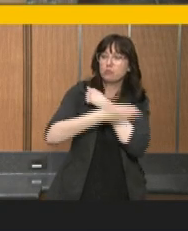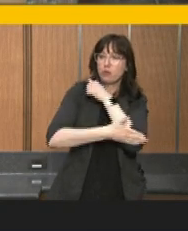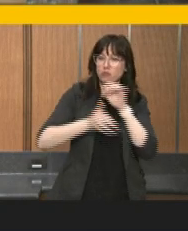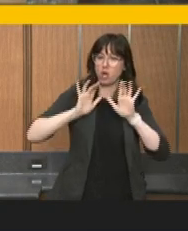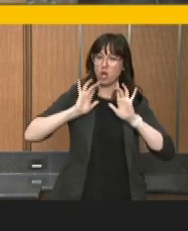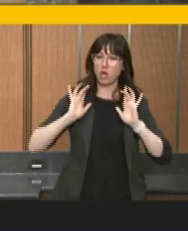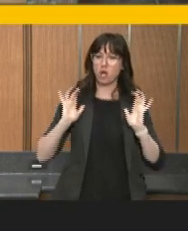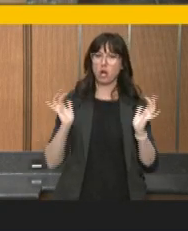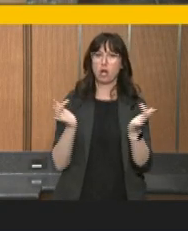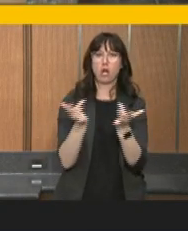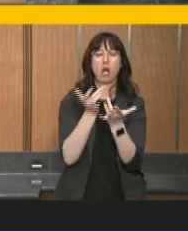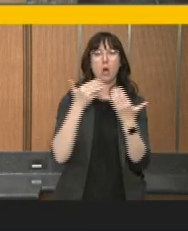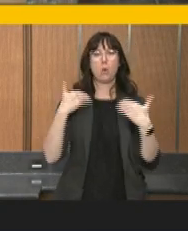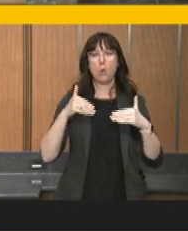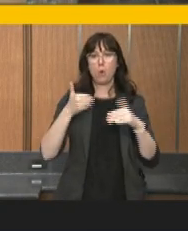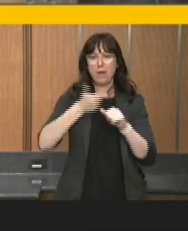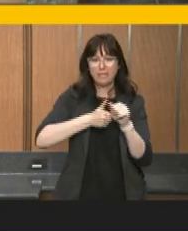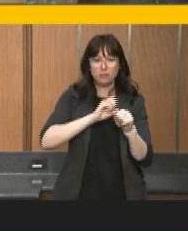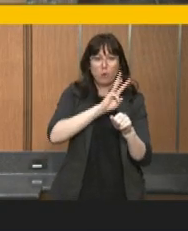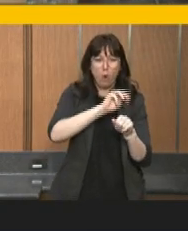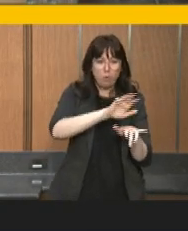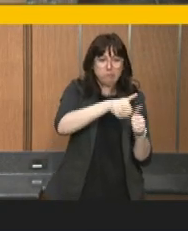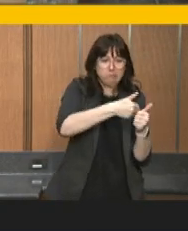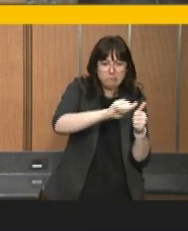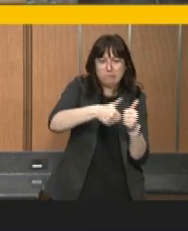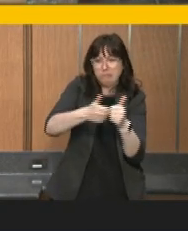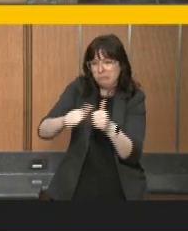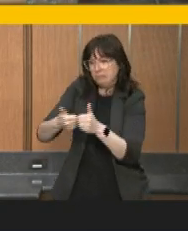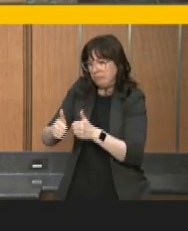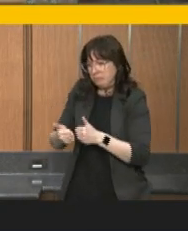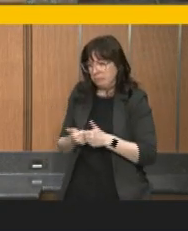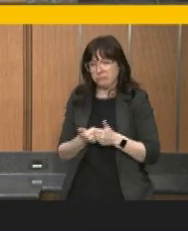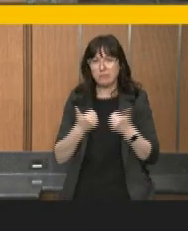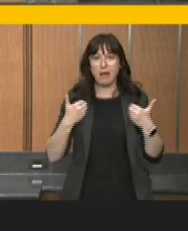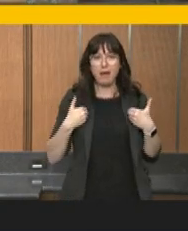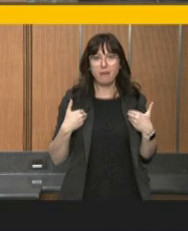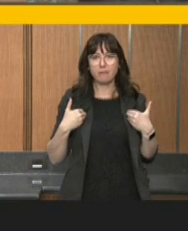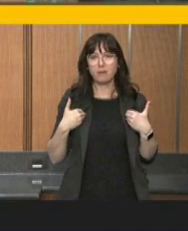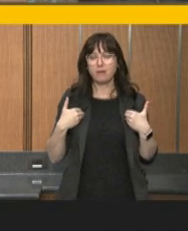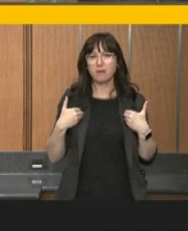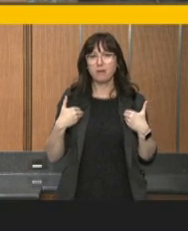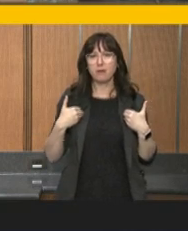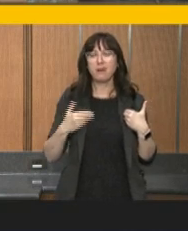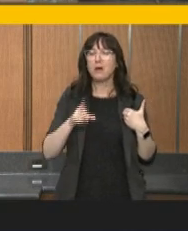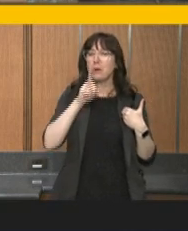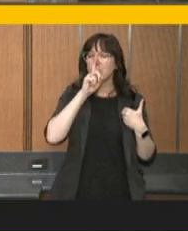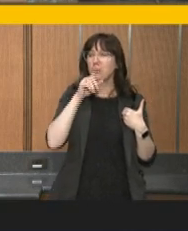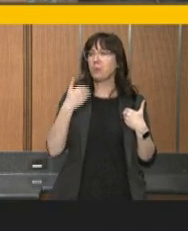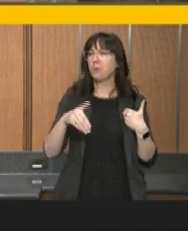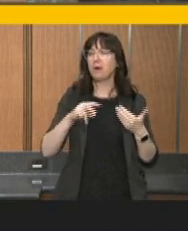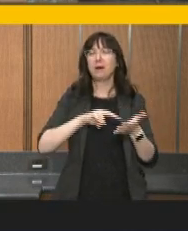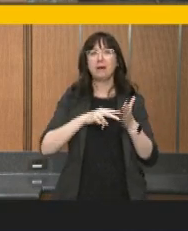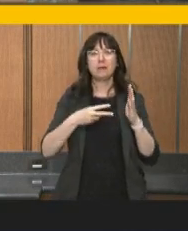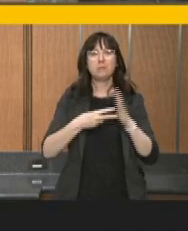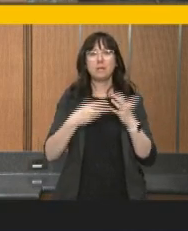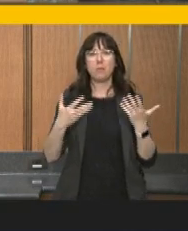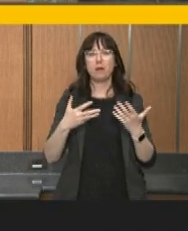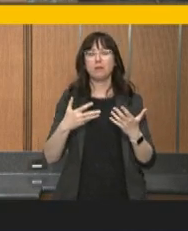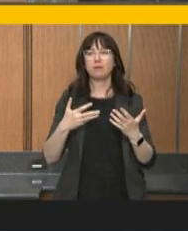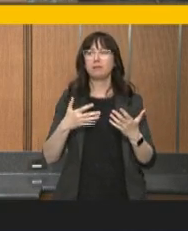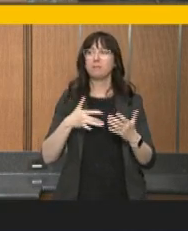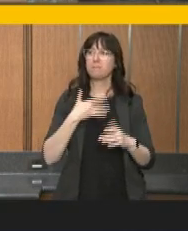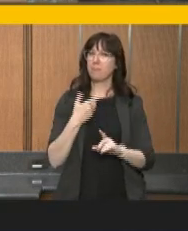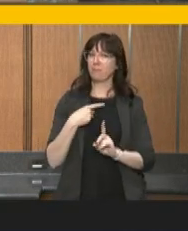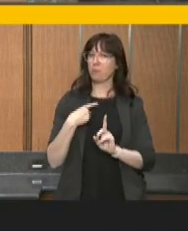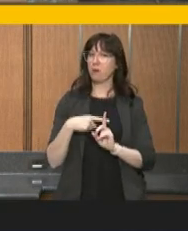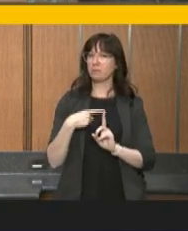tremendous challenges at home. And in that struggle, I think that it is a very positive thing that